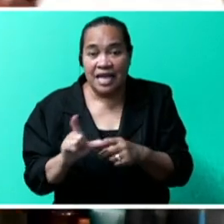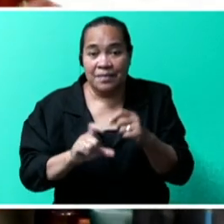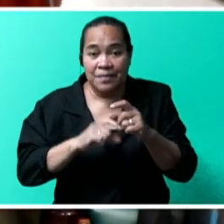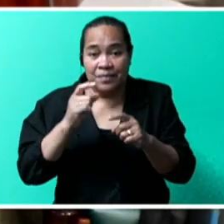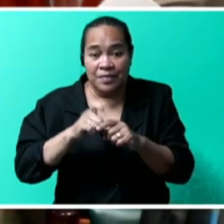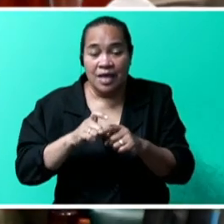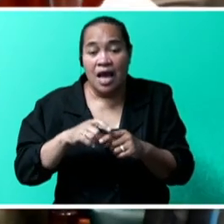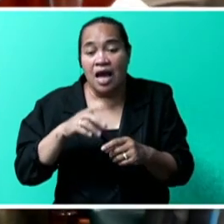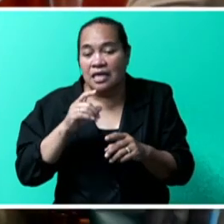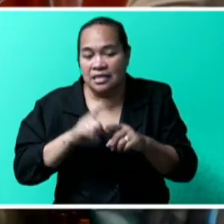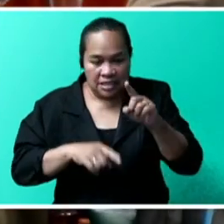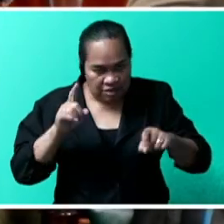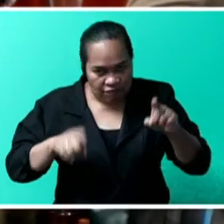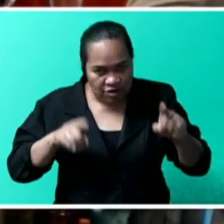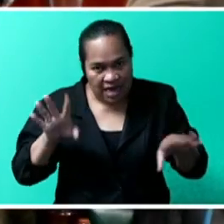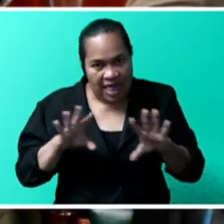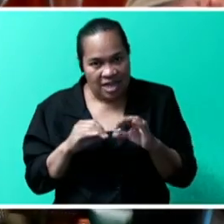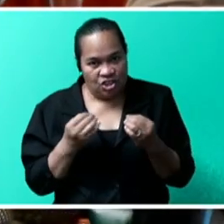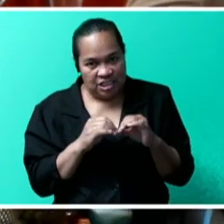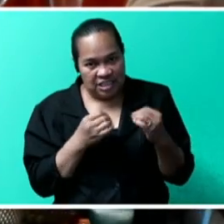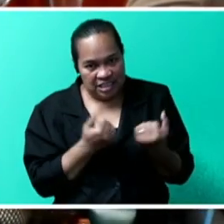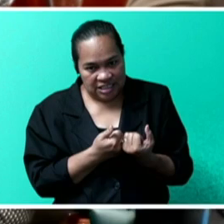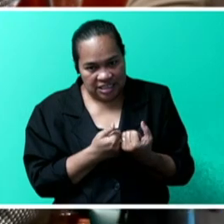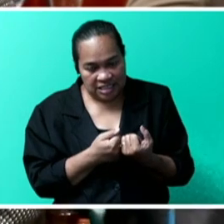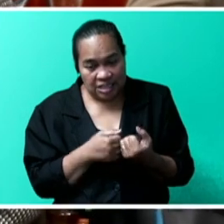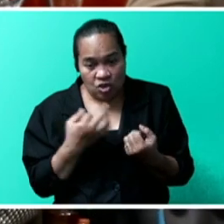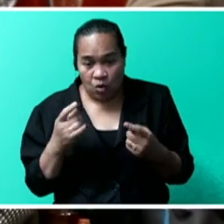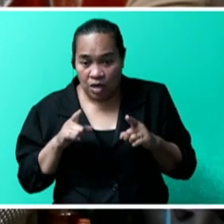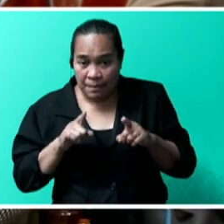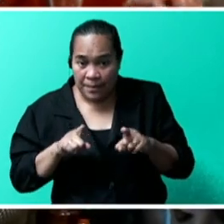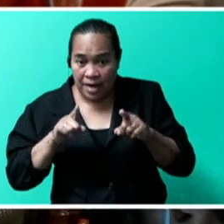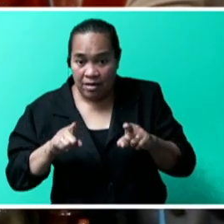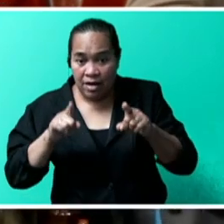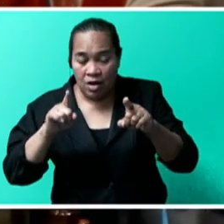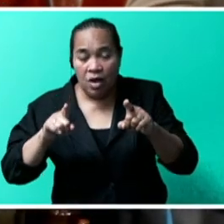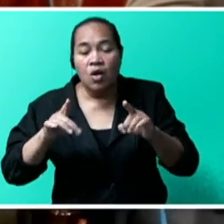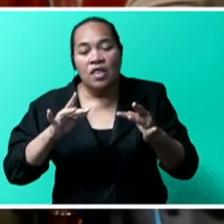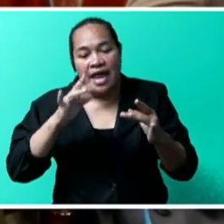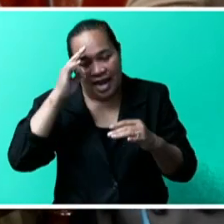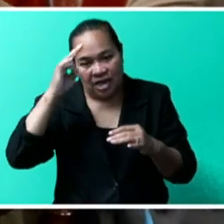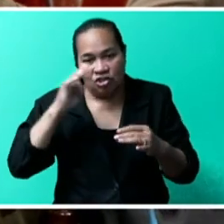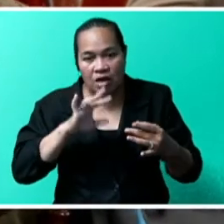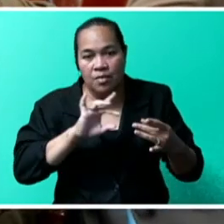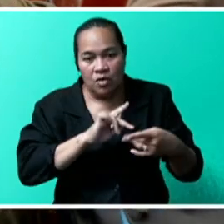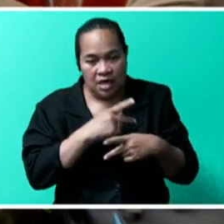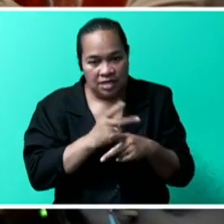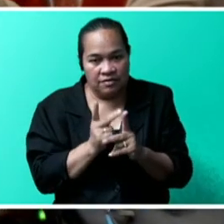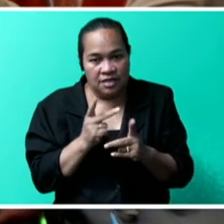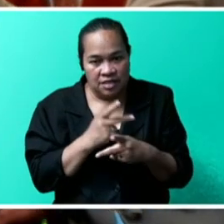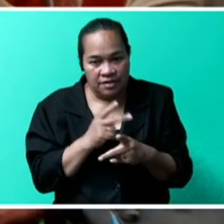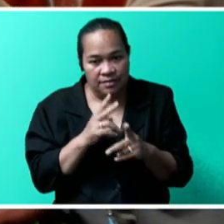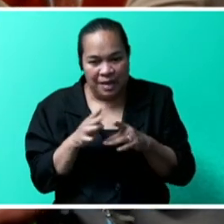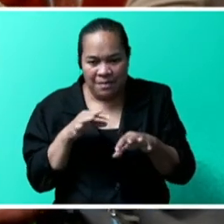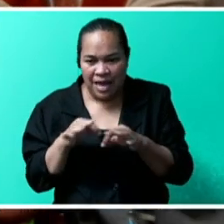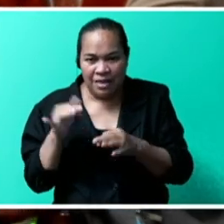capability across relevant agencies. In parallel, work will progress on national connectivity, planning to better align our air